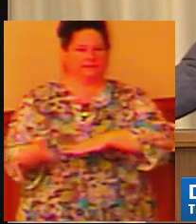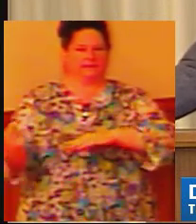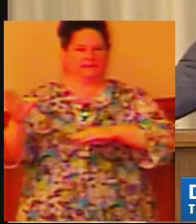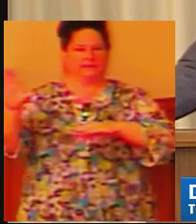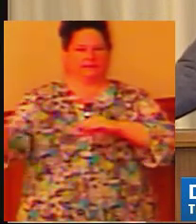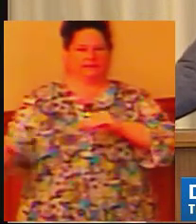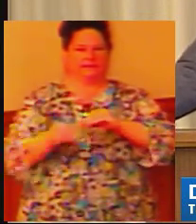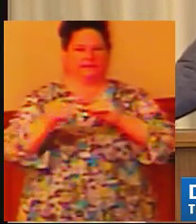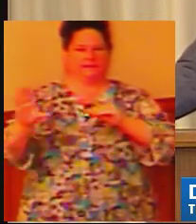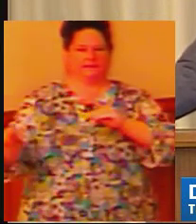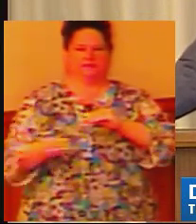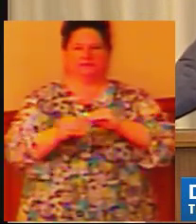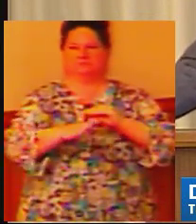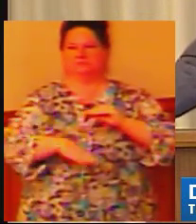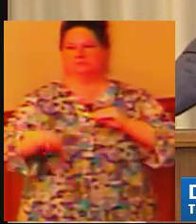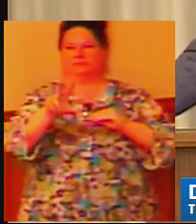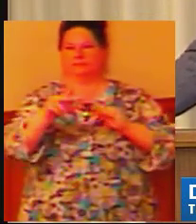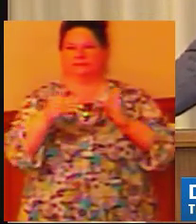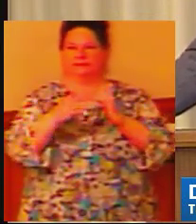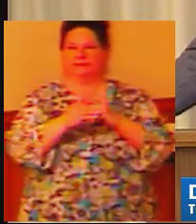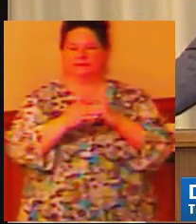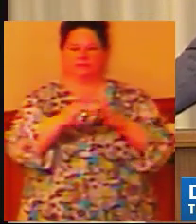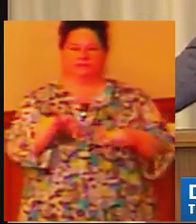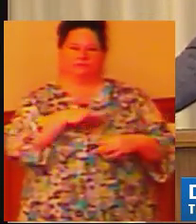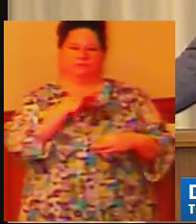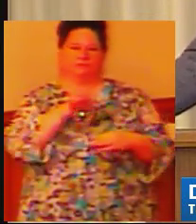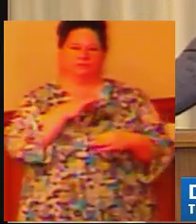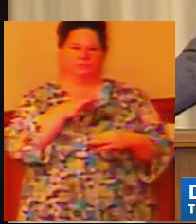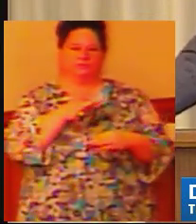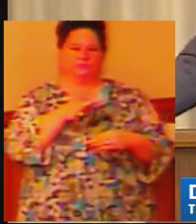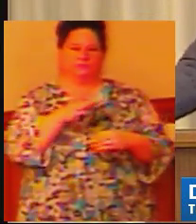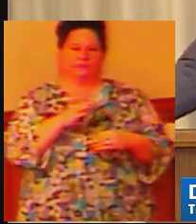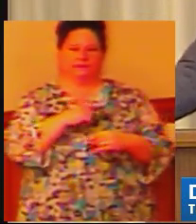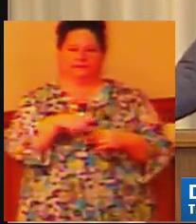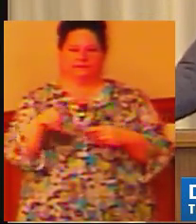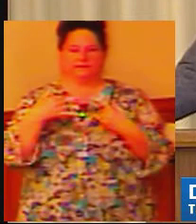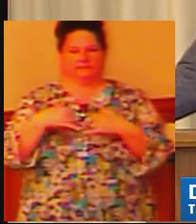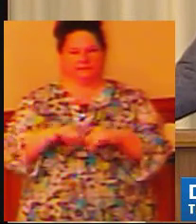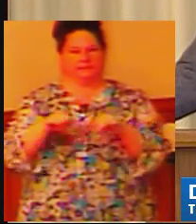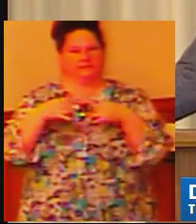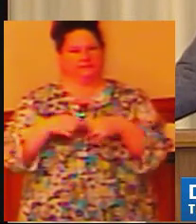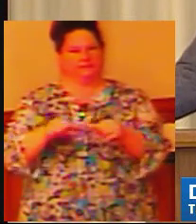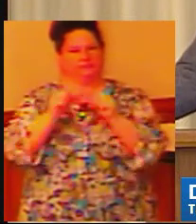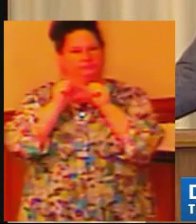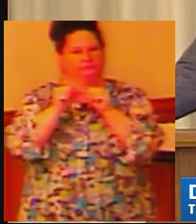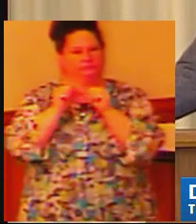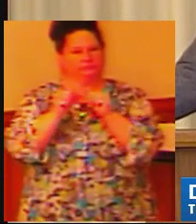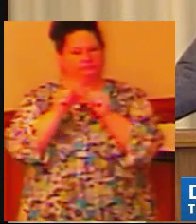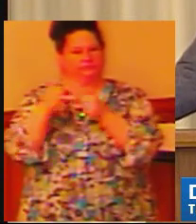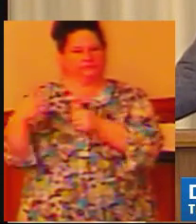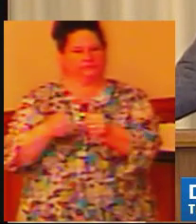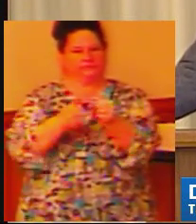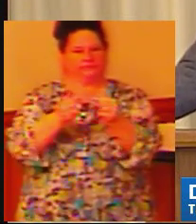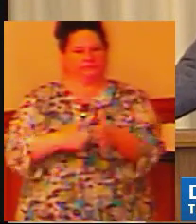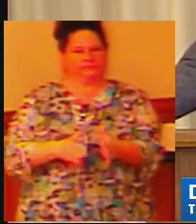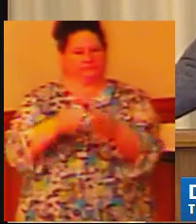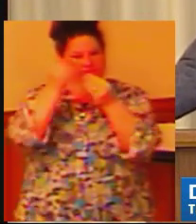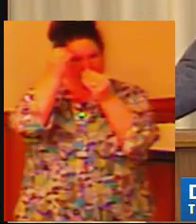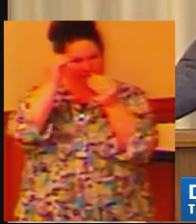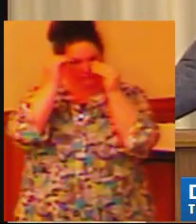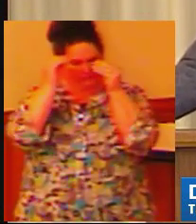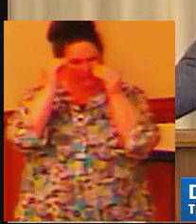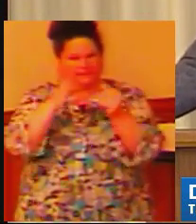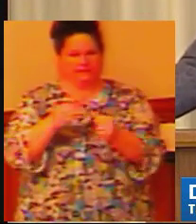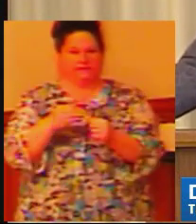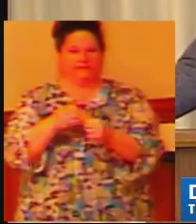unto them about 3,000 souls. And they continued steadfastly in the apostles' doctrine and fellowship, and in breaking